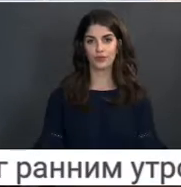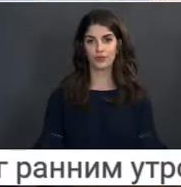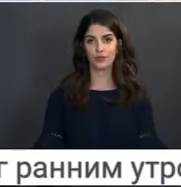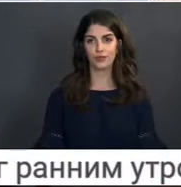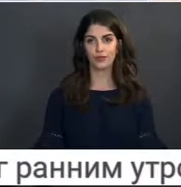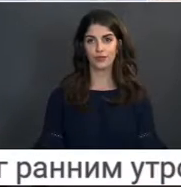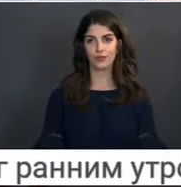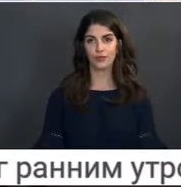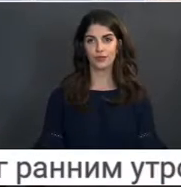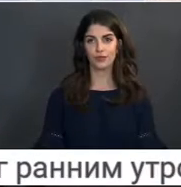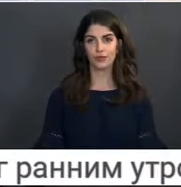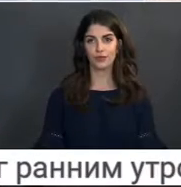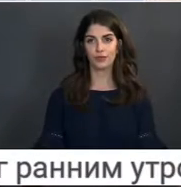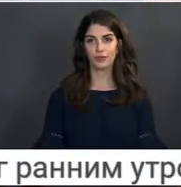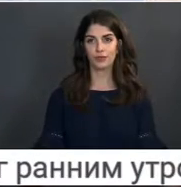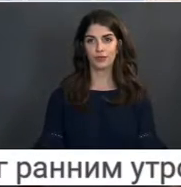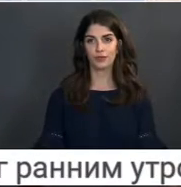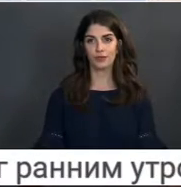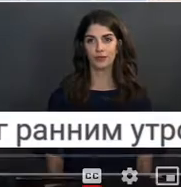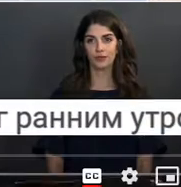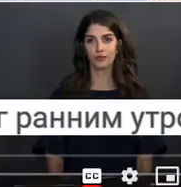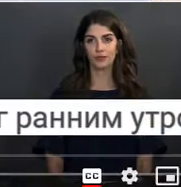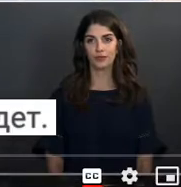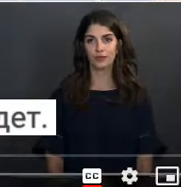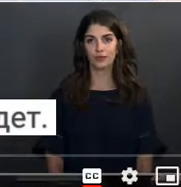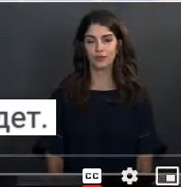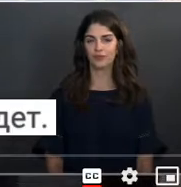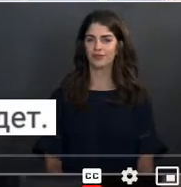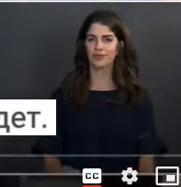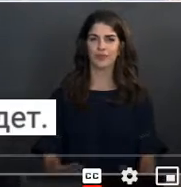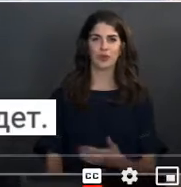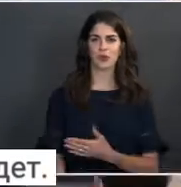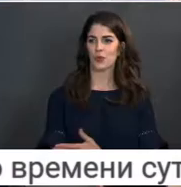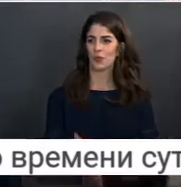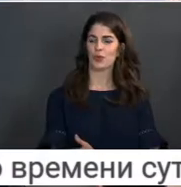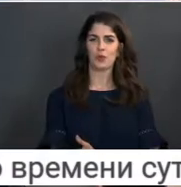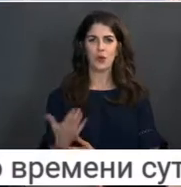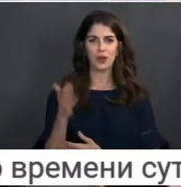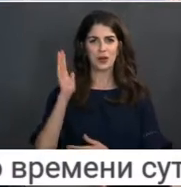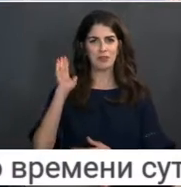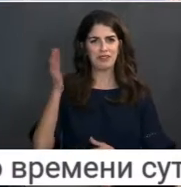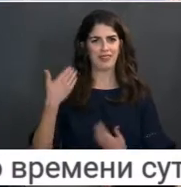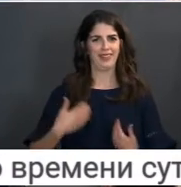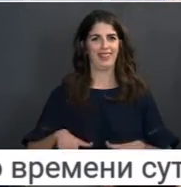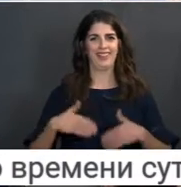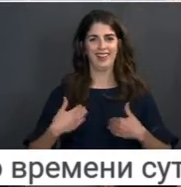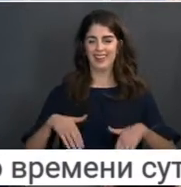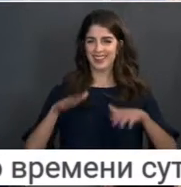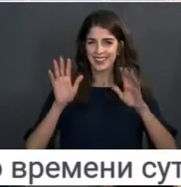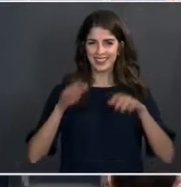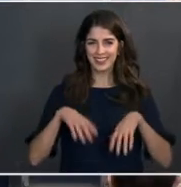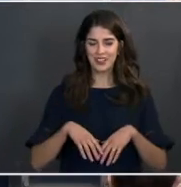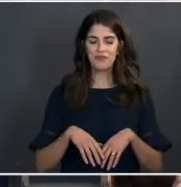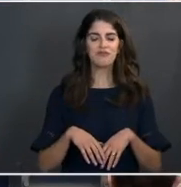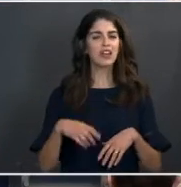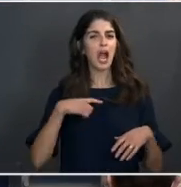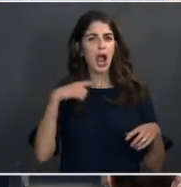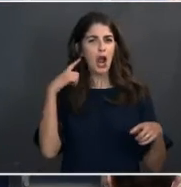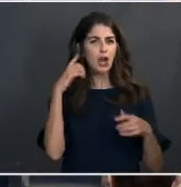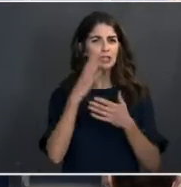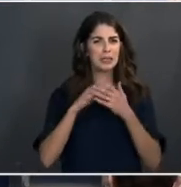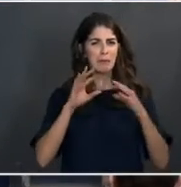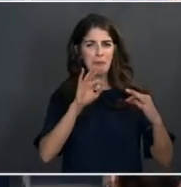Good morning. Early morning briefing. We'll see how this goes. You guys can give feedback on the time of day.